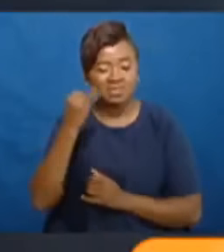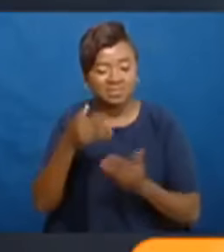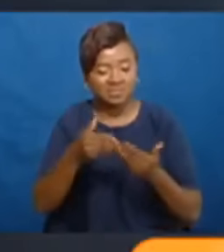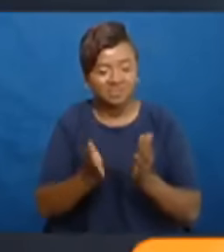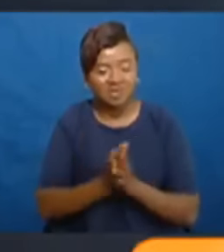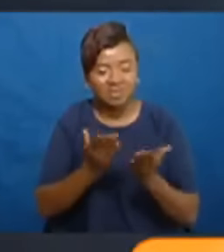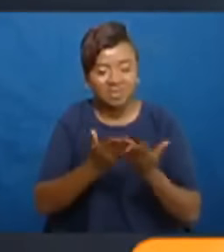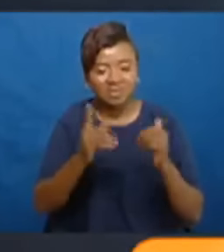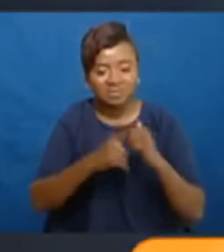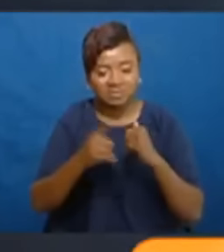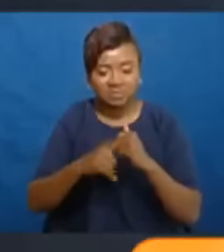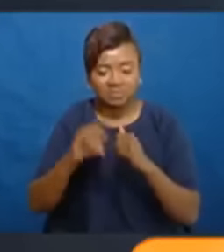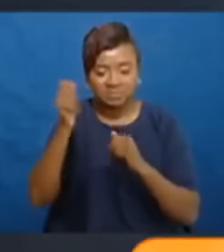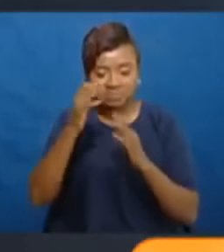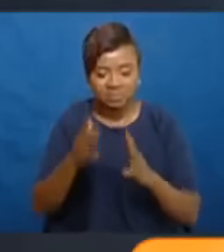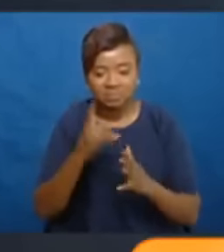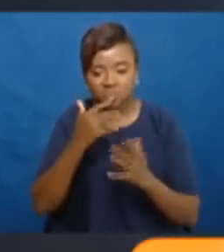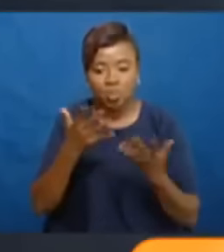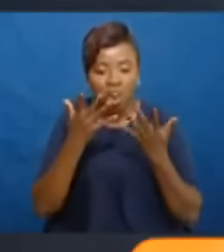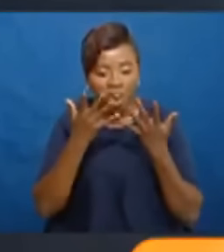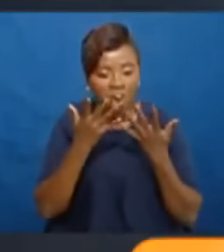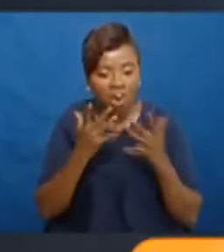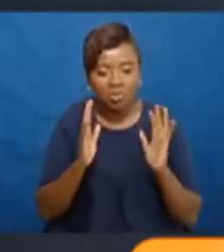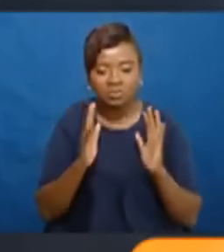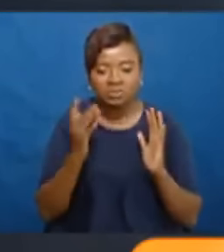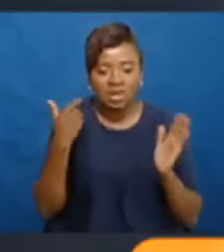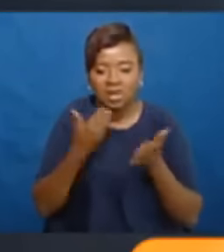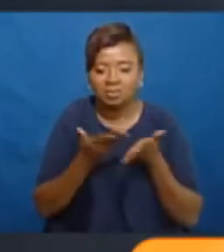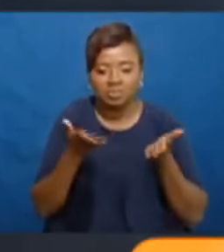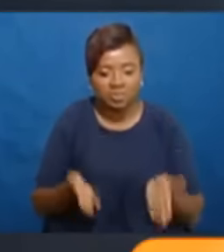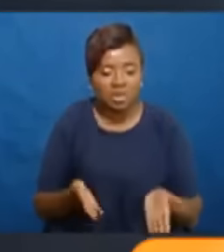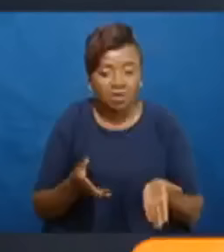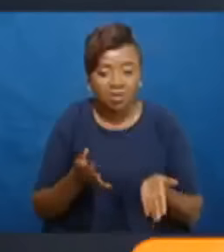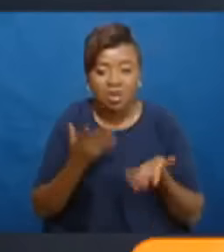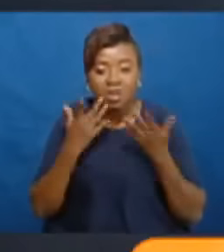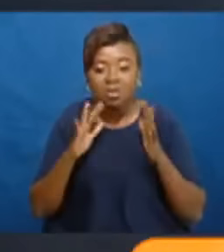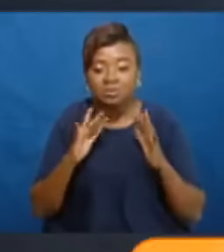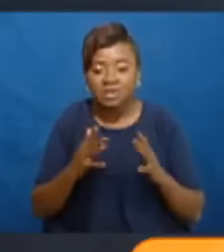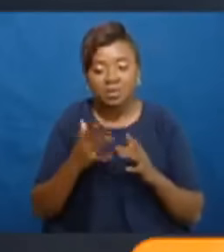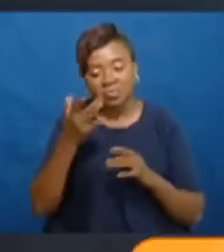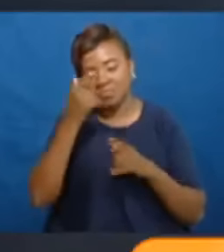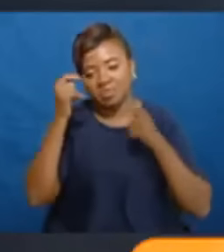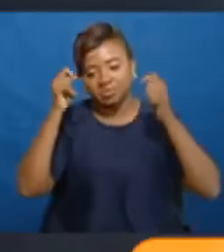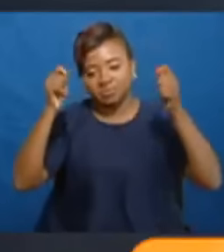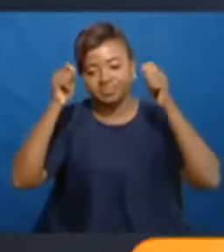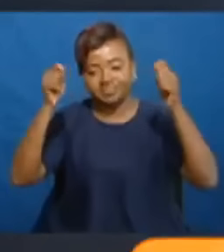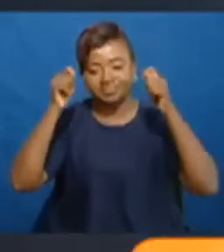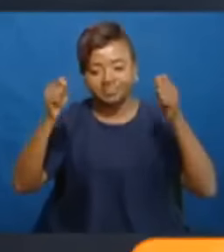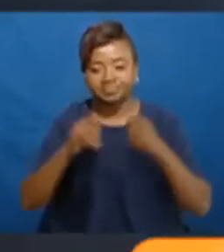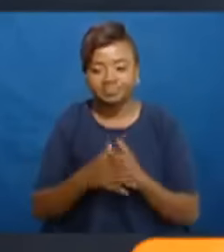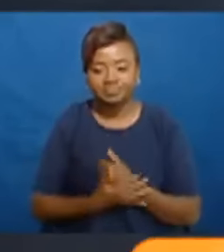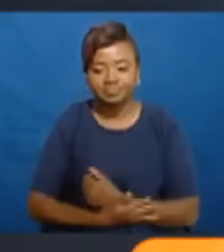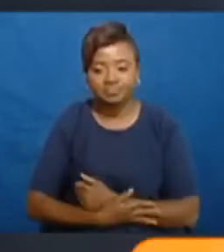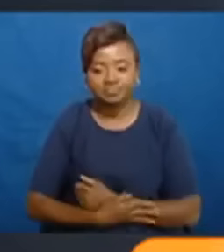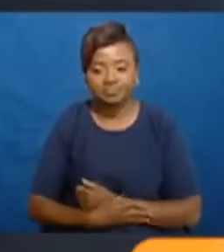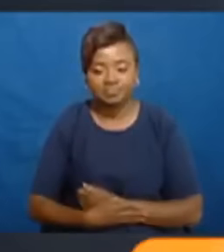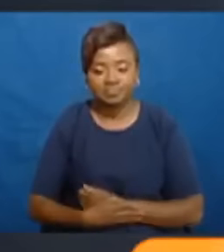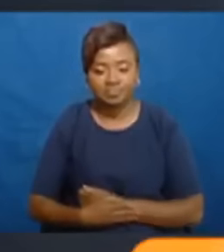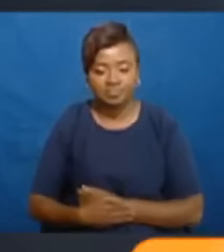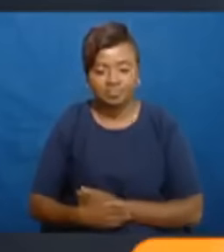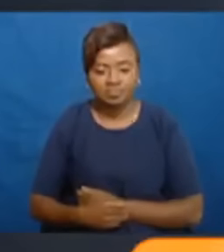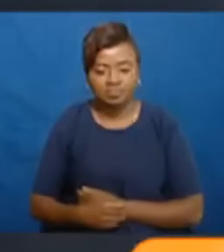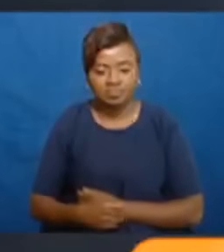66 Kenyans who remain missing to date in circumstances related to protests that swept our country the